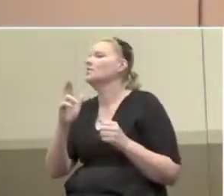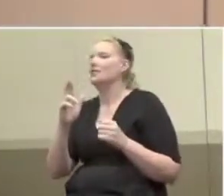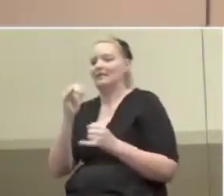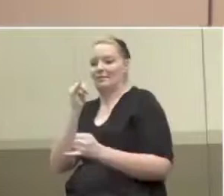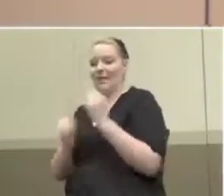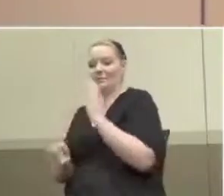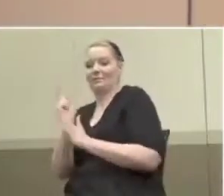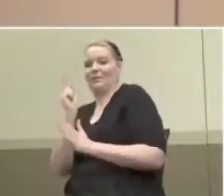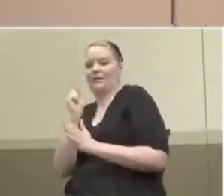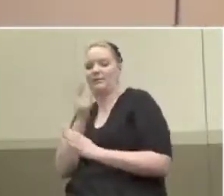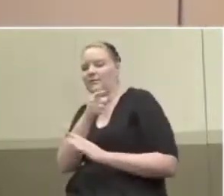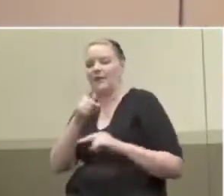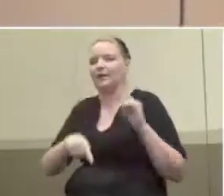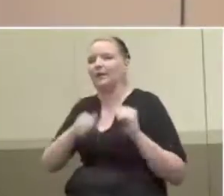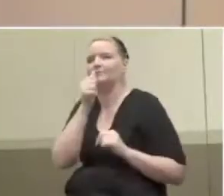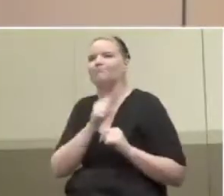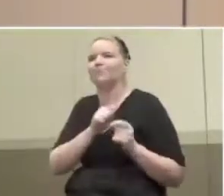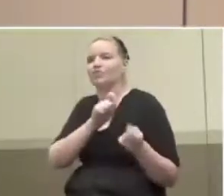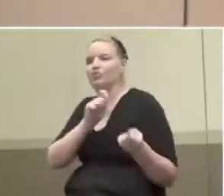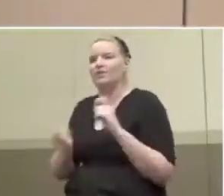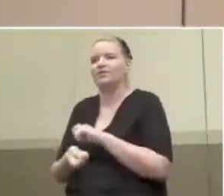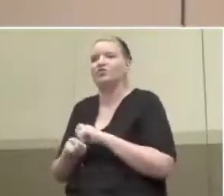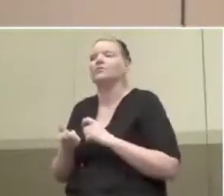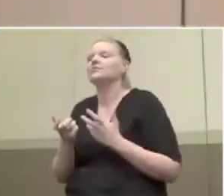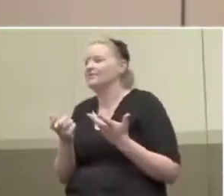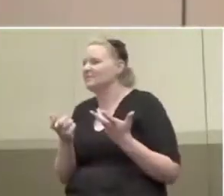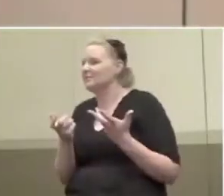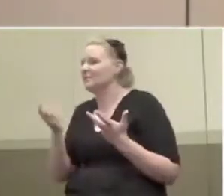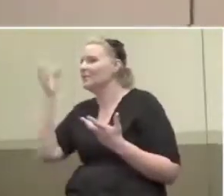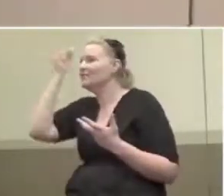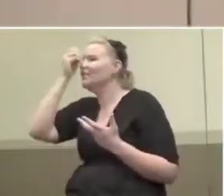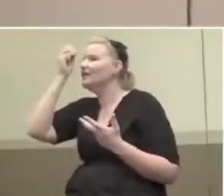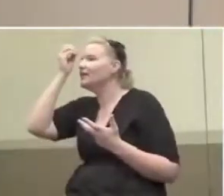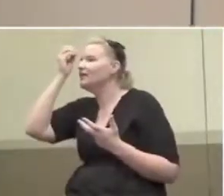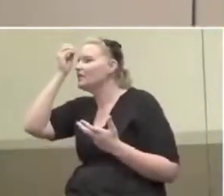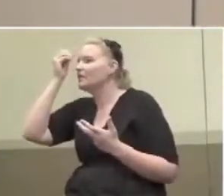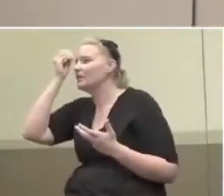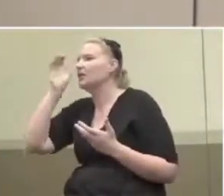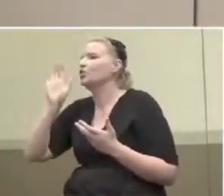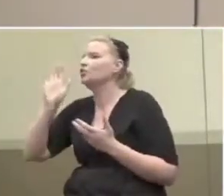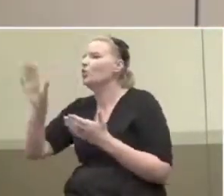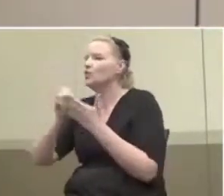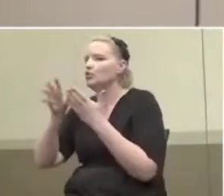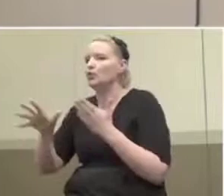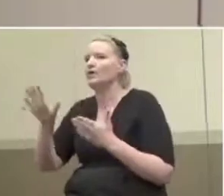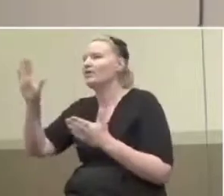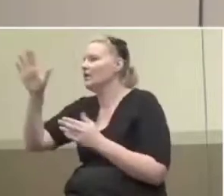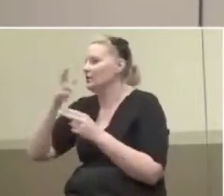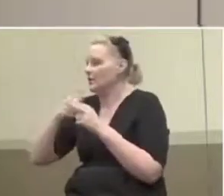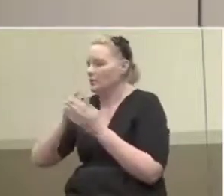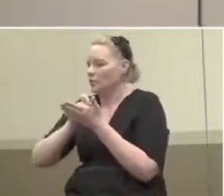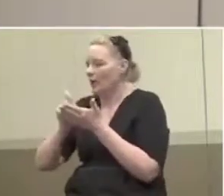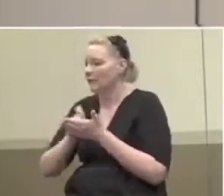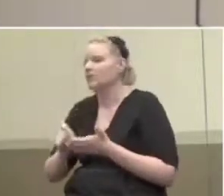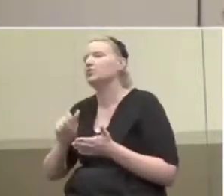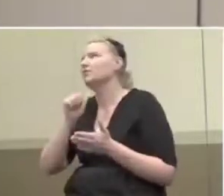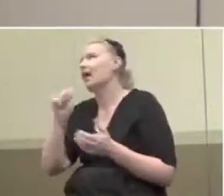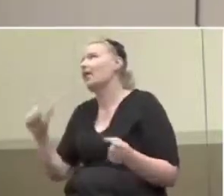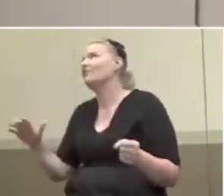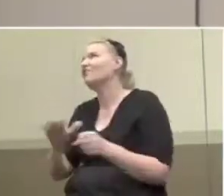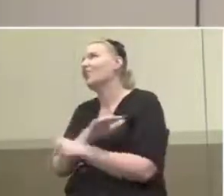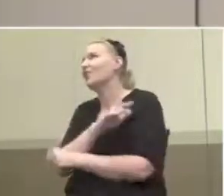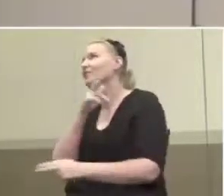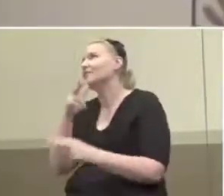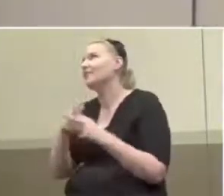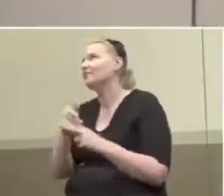well to transition. What is it? So take a few moments and write down your problem kid. Please don't put full names. We